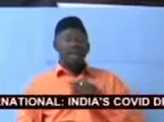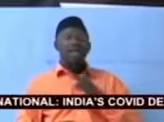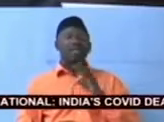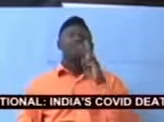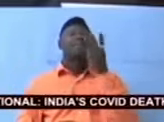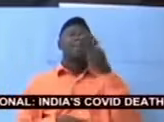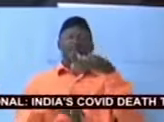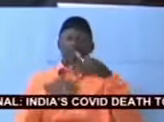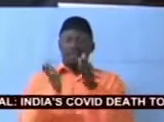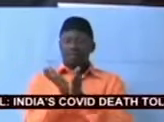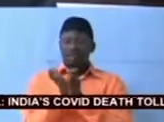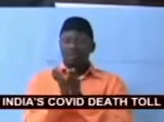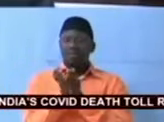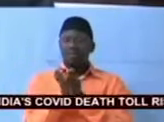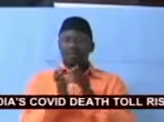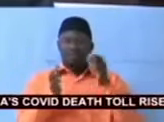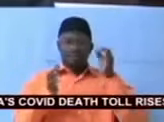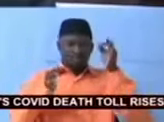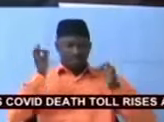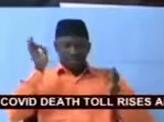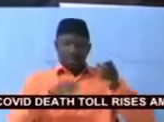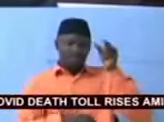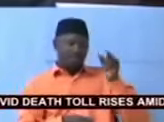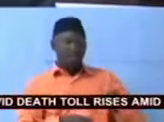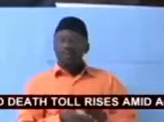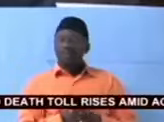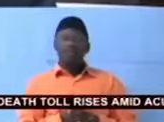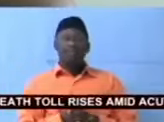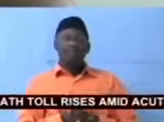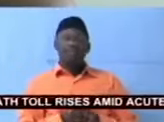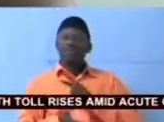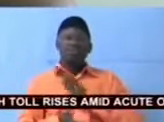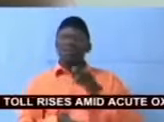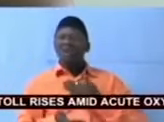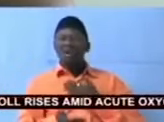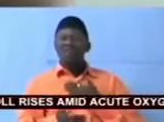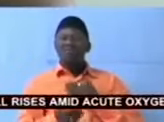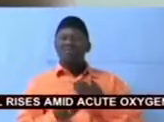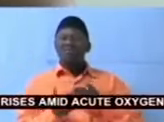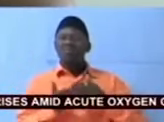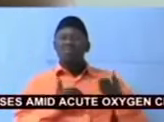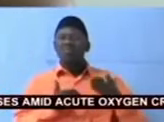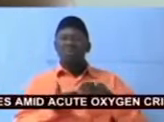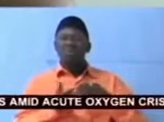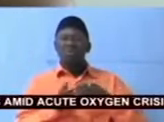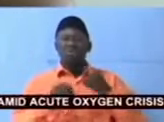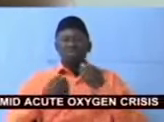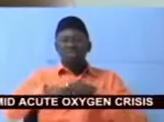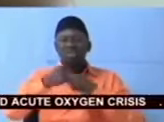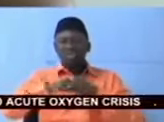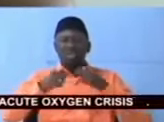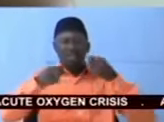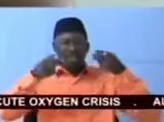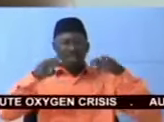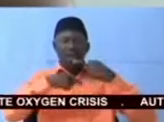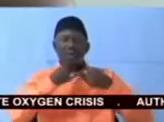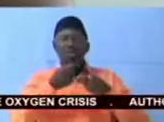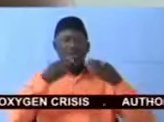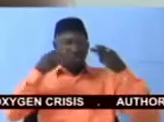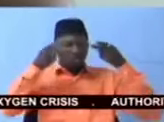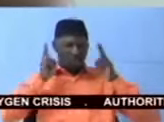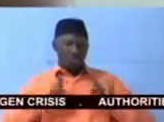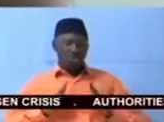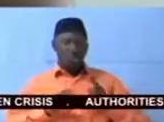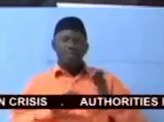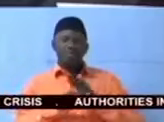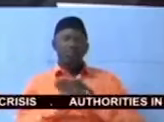require any formal legal training. Ajo unsa de nyu amjang mo hamne mungi ajo chivali lua prior to the